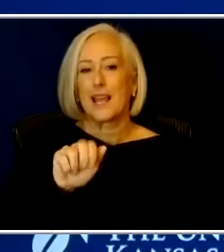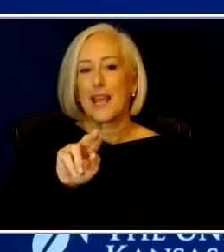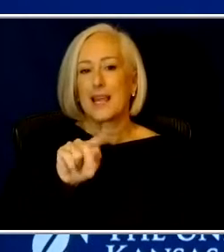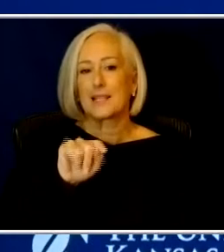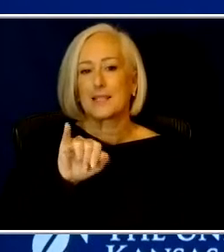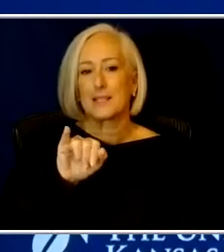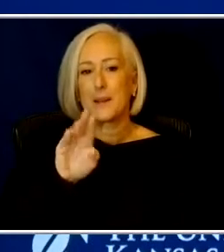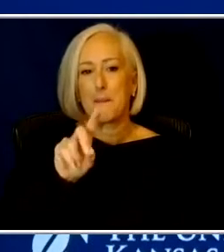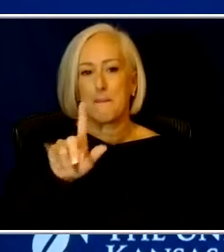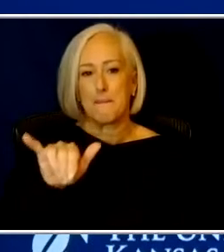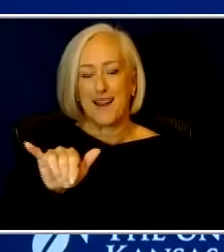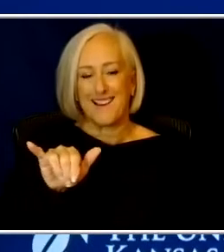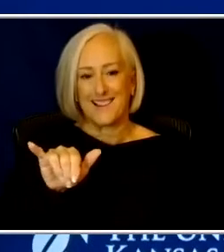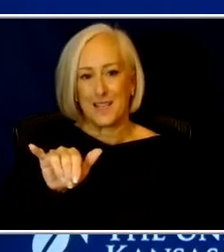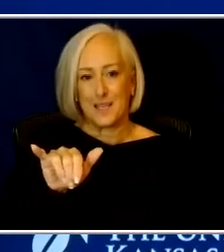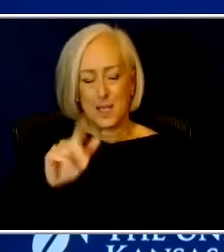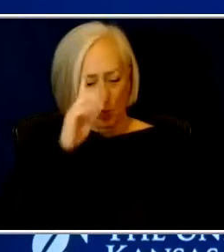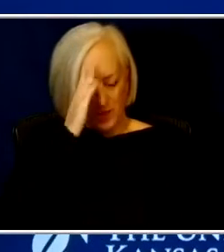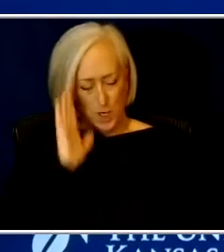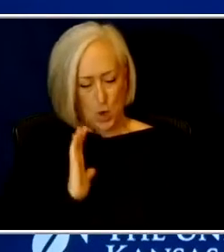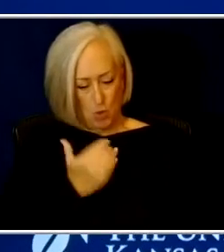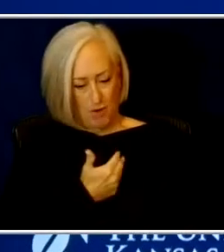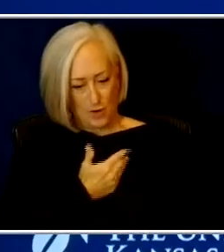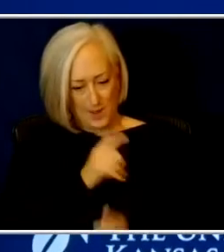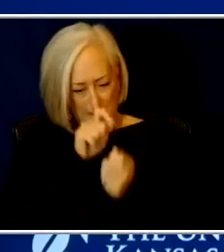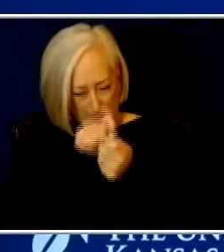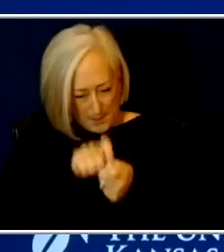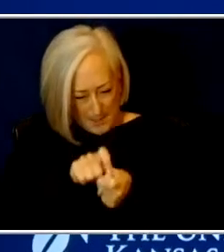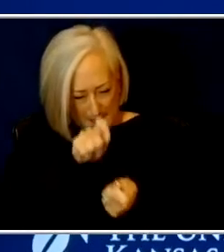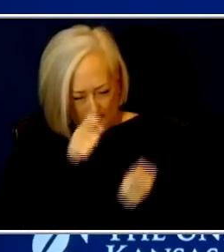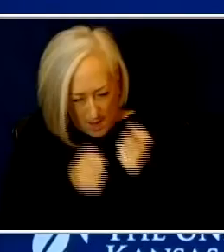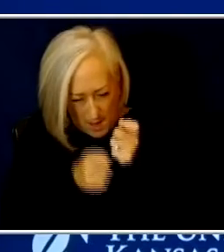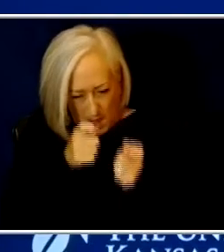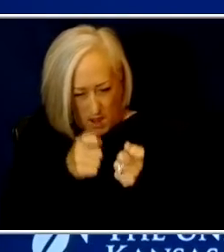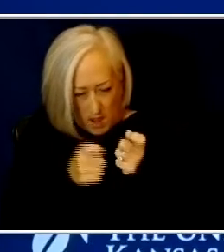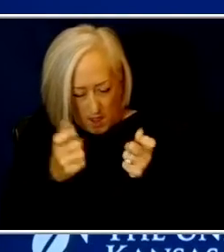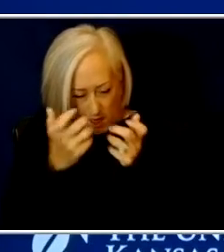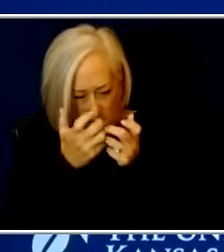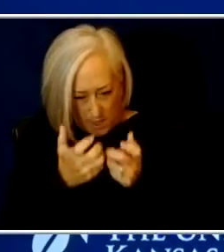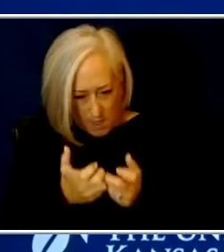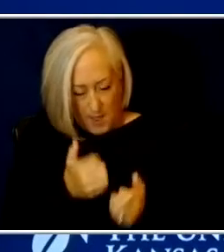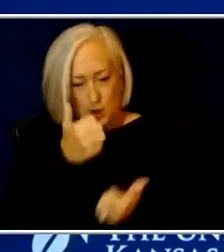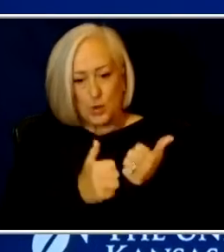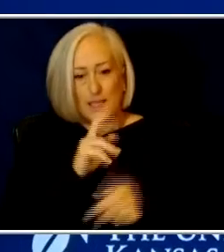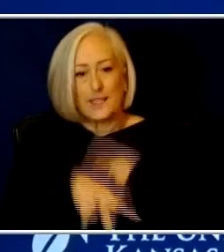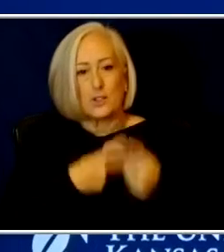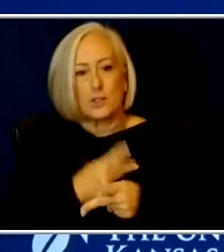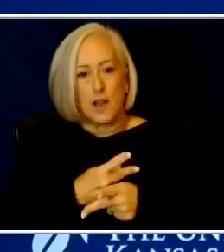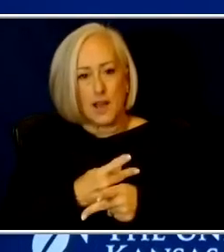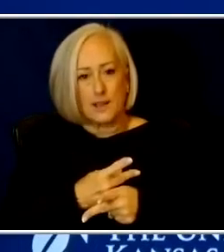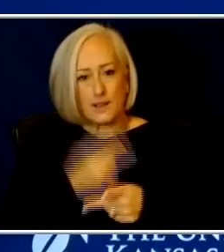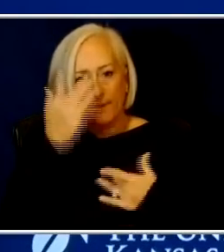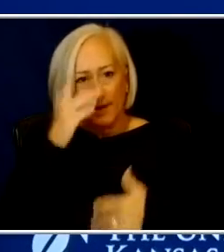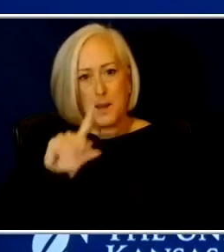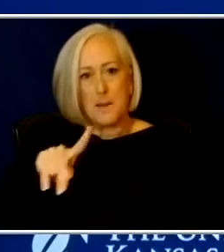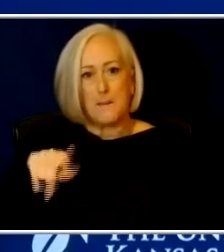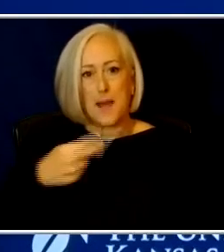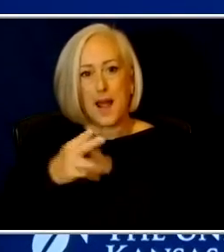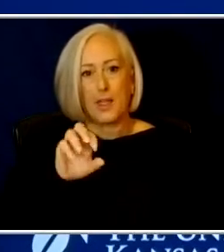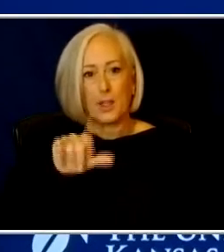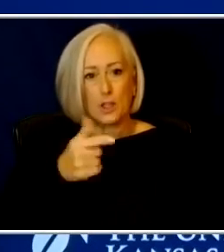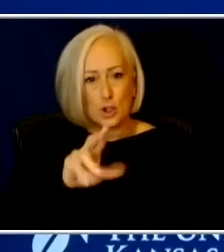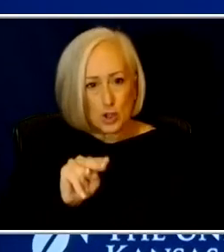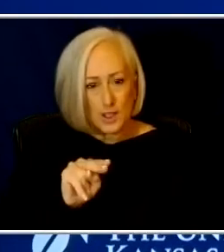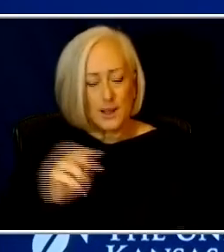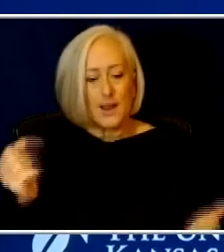so specific. They're so fine-tuned to every little pathogen that we see, every little insult to our body that we see,